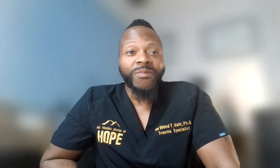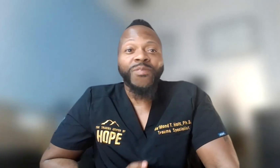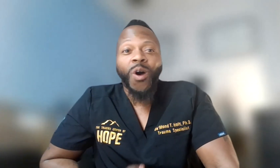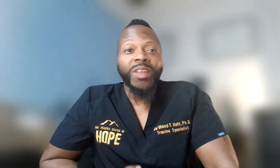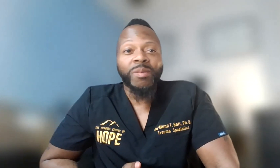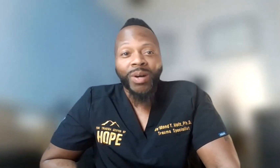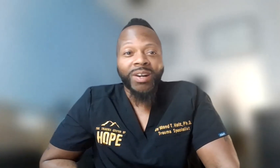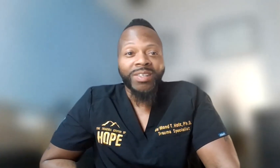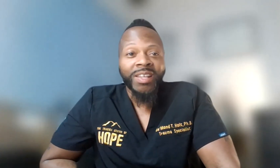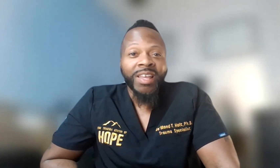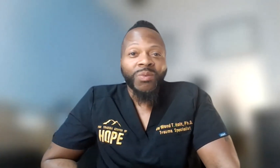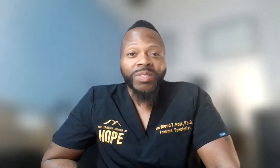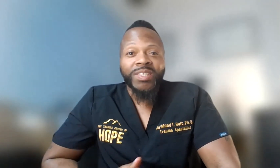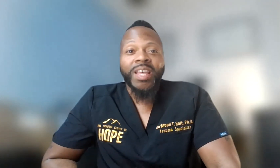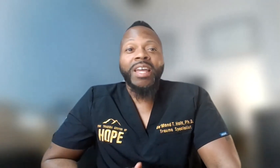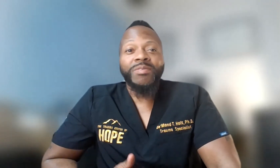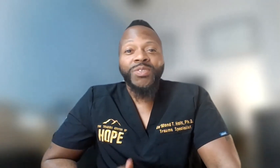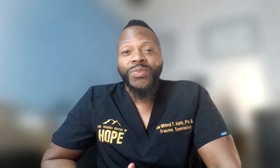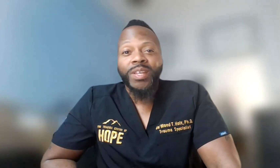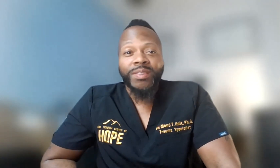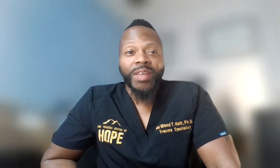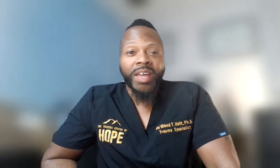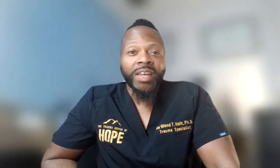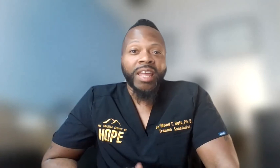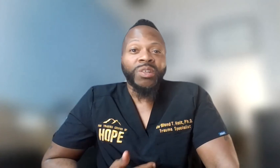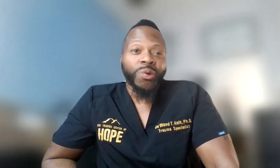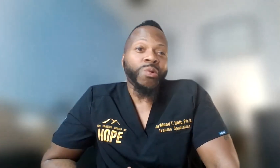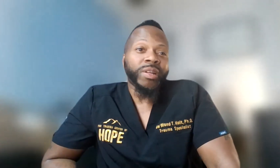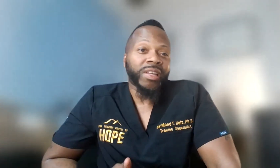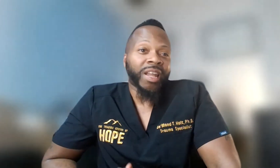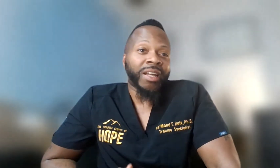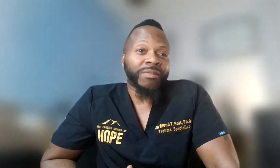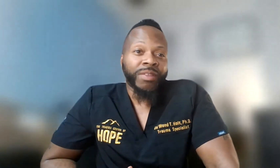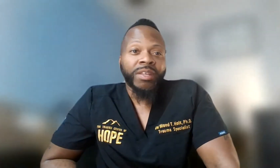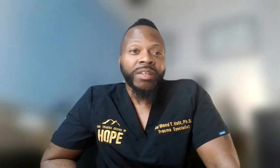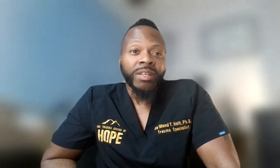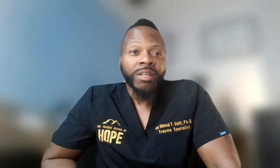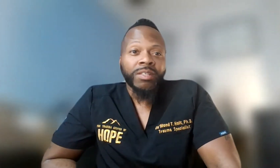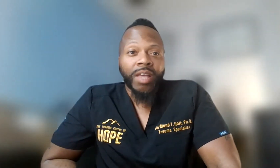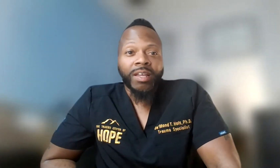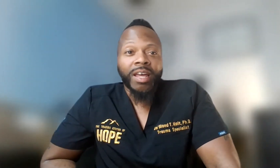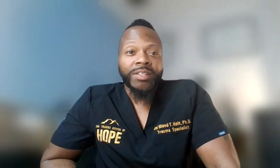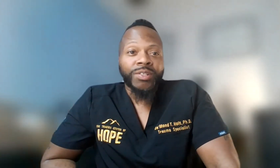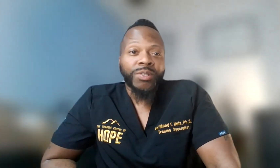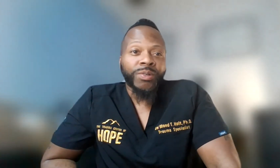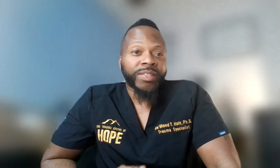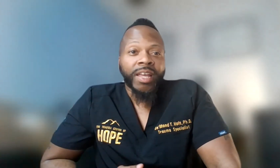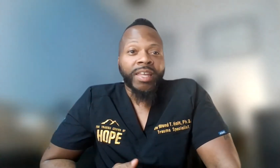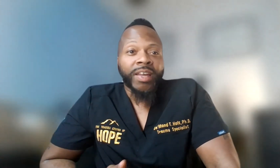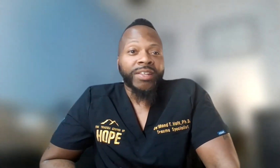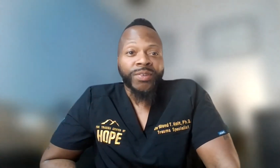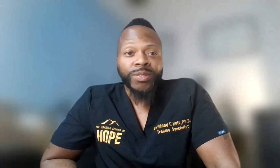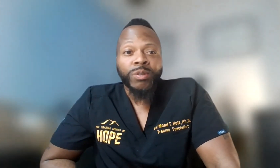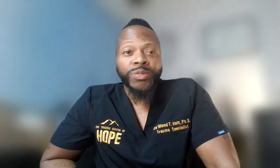we are falling apart was a sign of strength, and ignoring a lot of the psychological